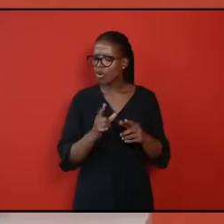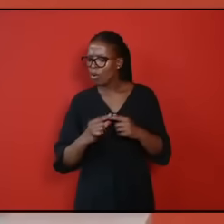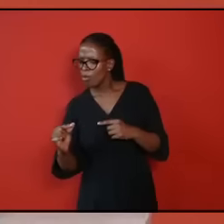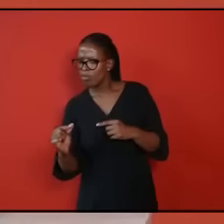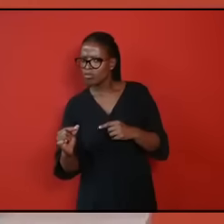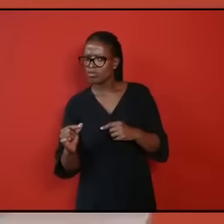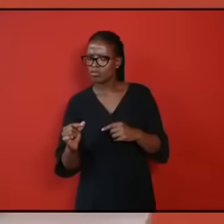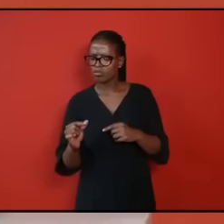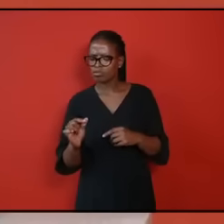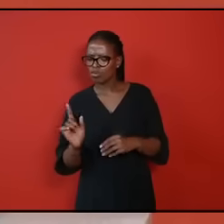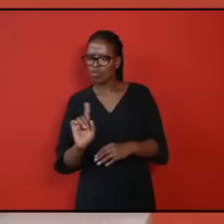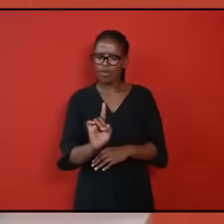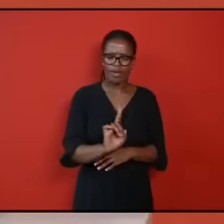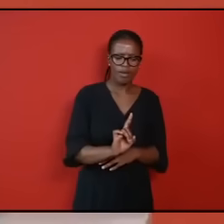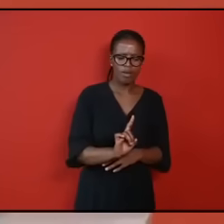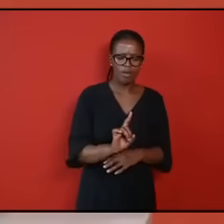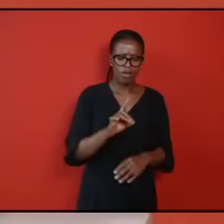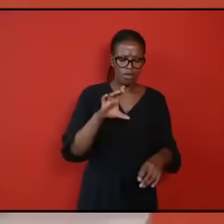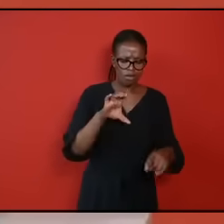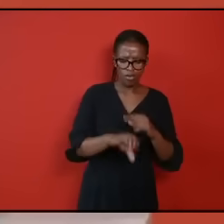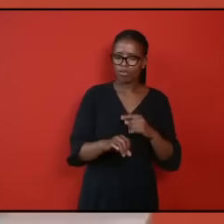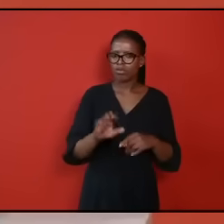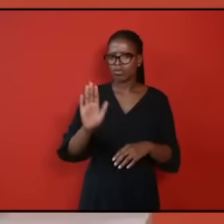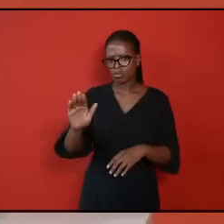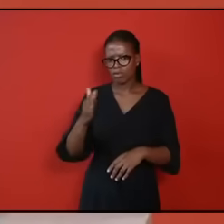be seen, they go back.